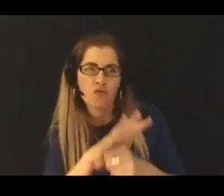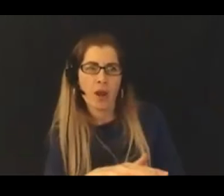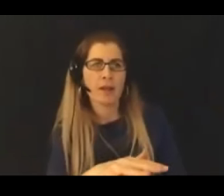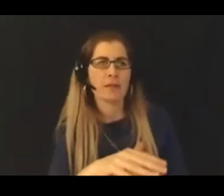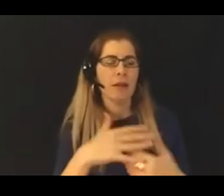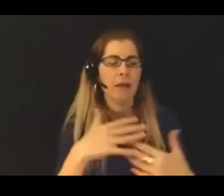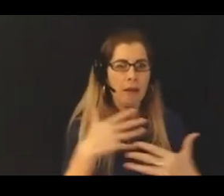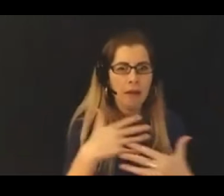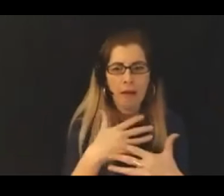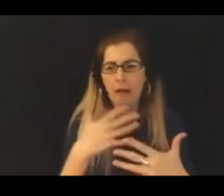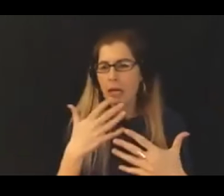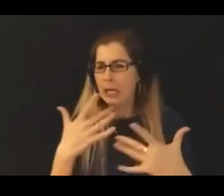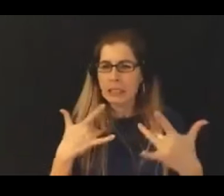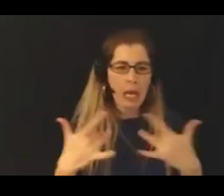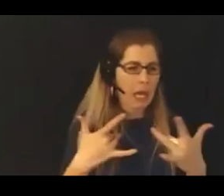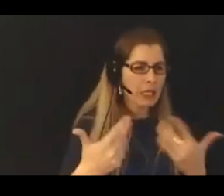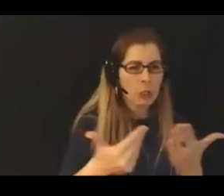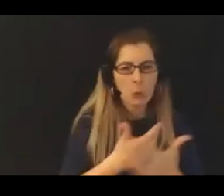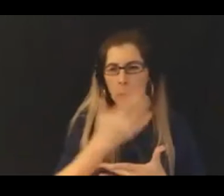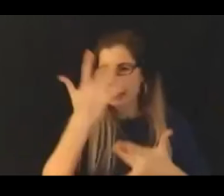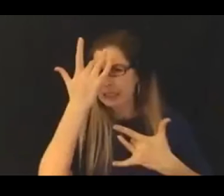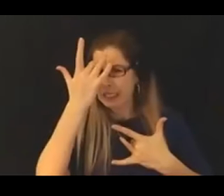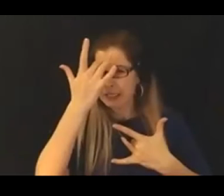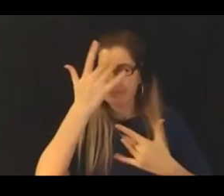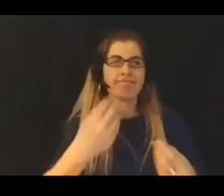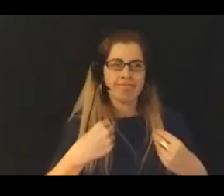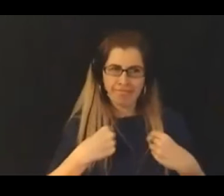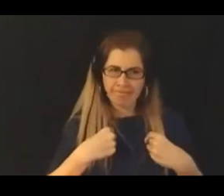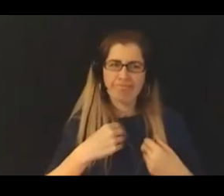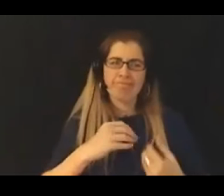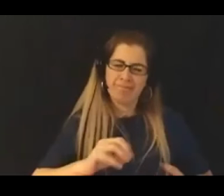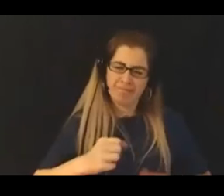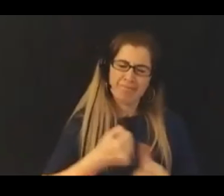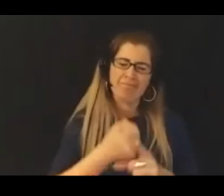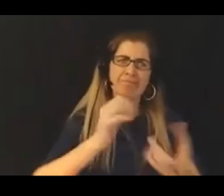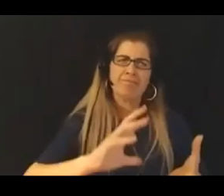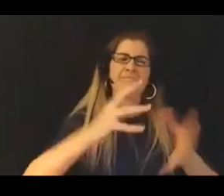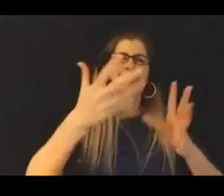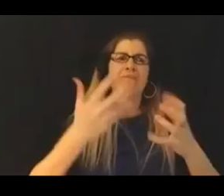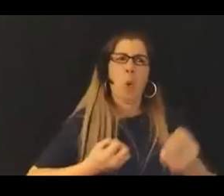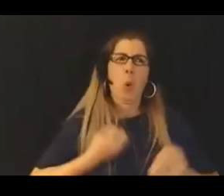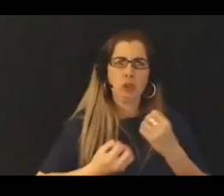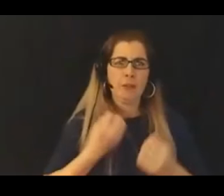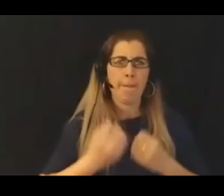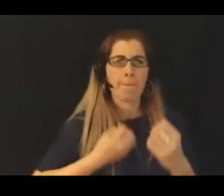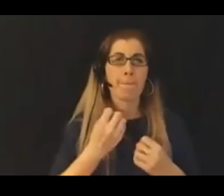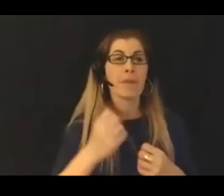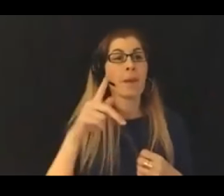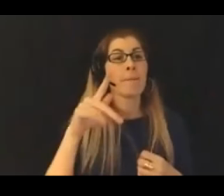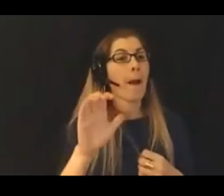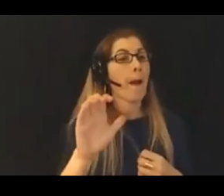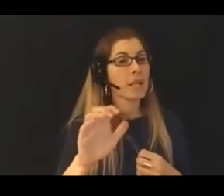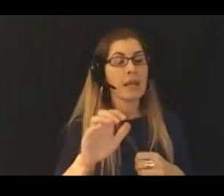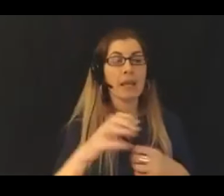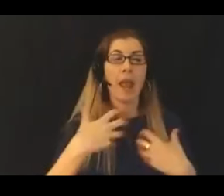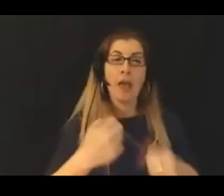new disease and what could happen can be overwhelming and cause strong emotions in adults and children. Public health actions such as social distancing can